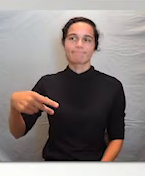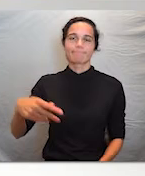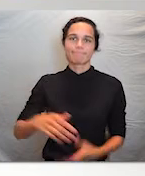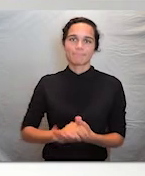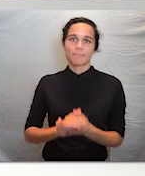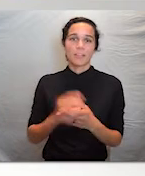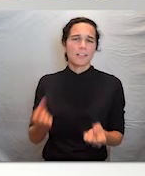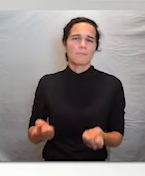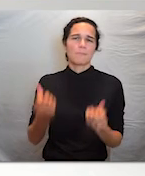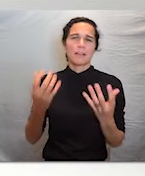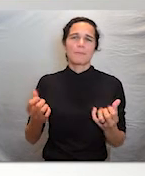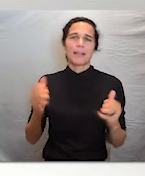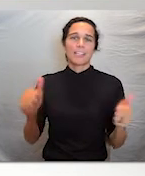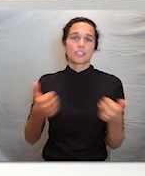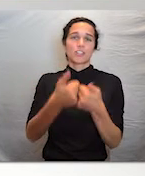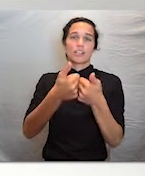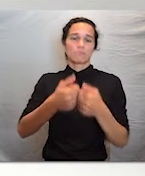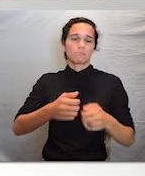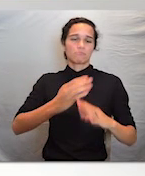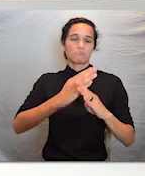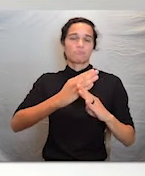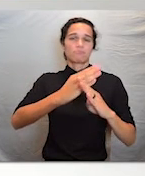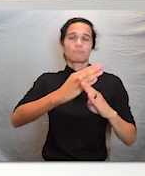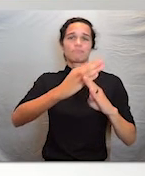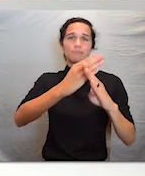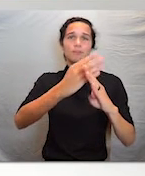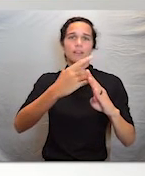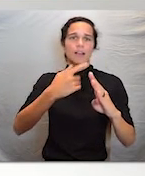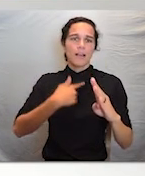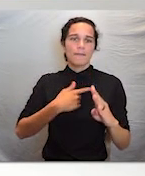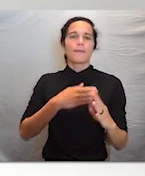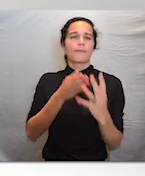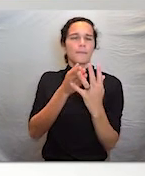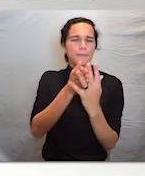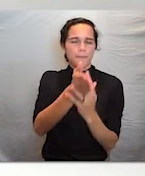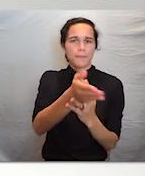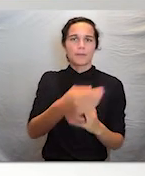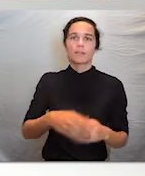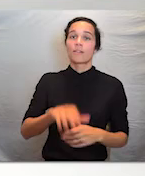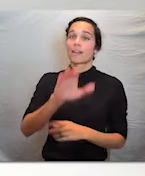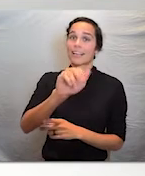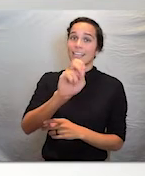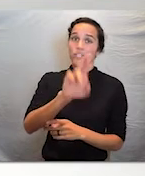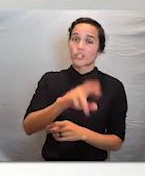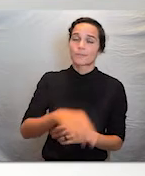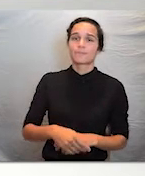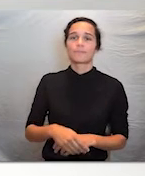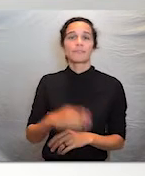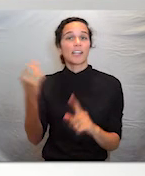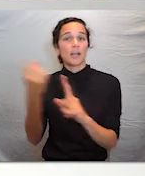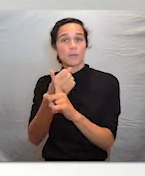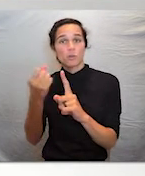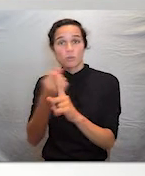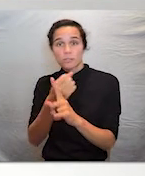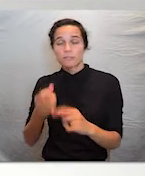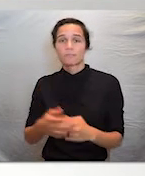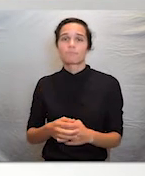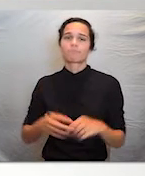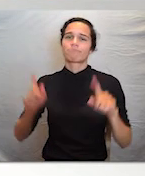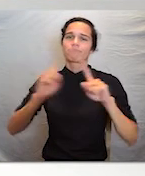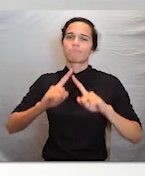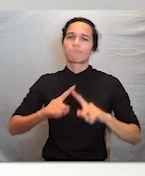many challenges like cancer, abuse, and everything that you could think of, I've been through.